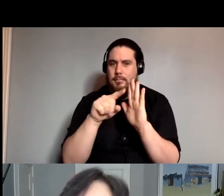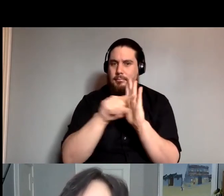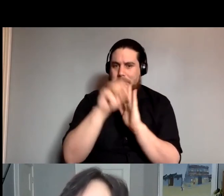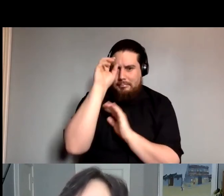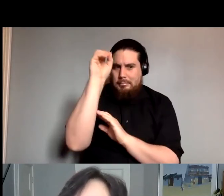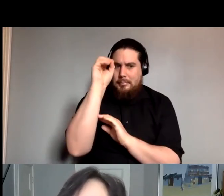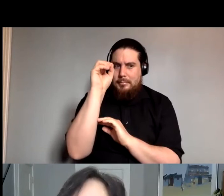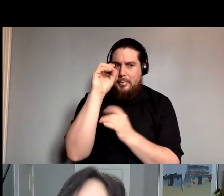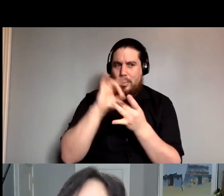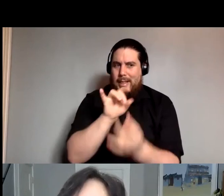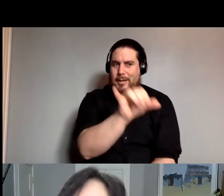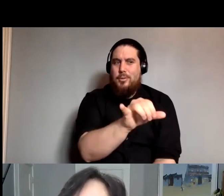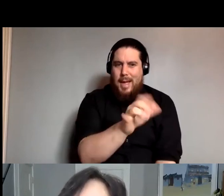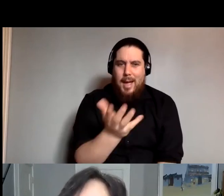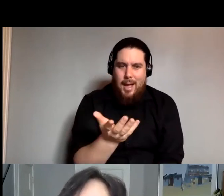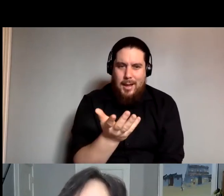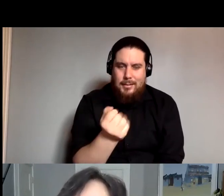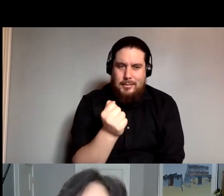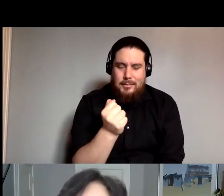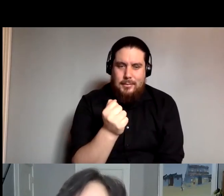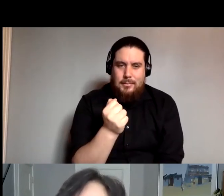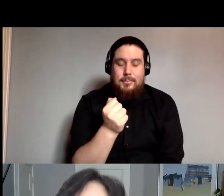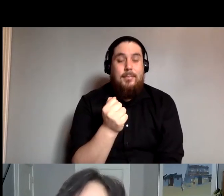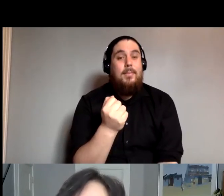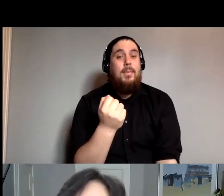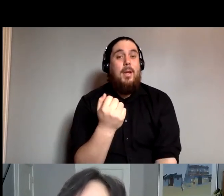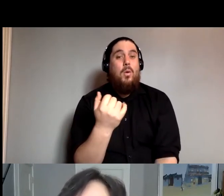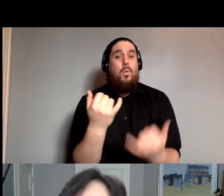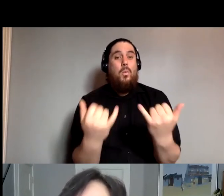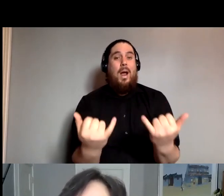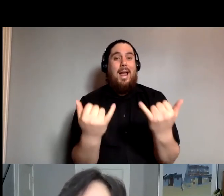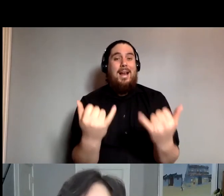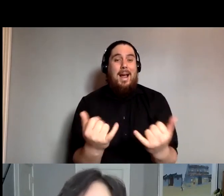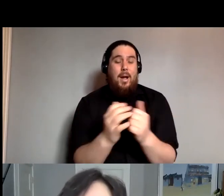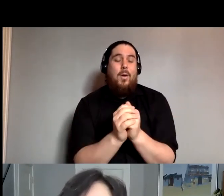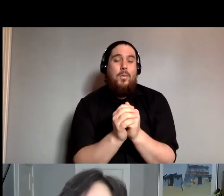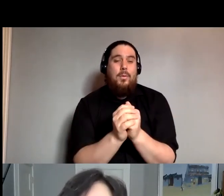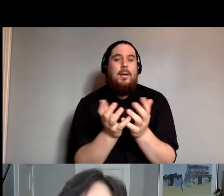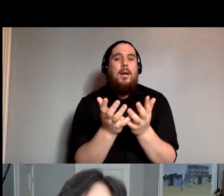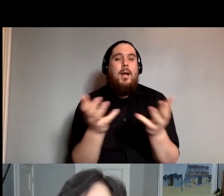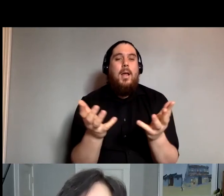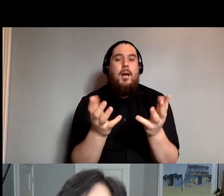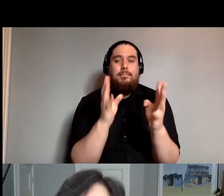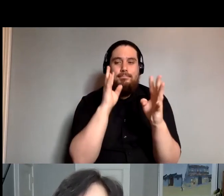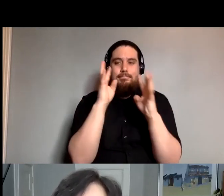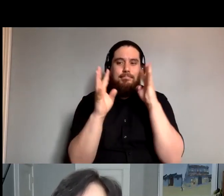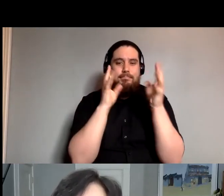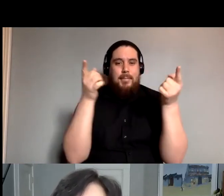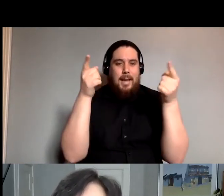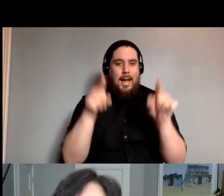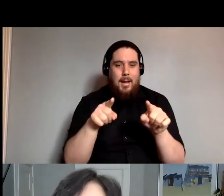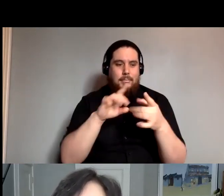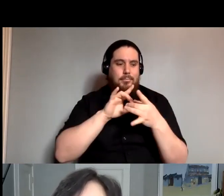that. So right now, a lot of these innovation actually occurs with a